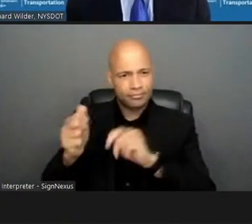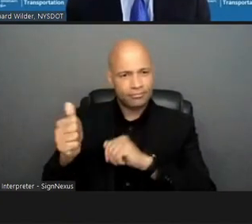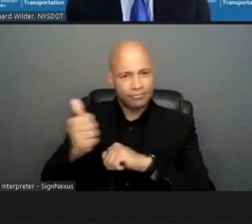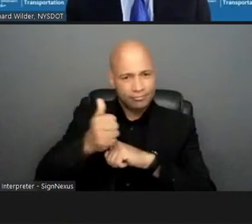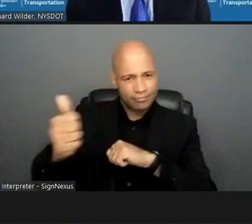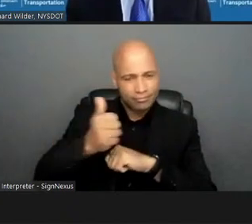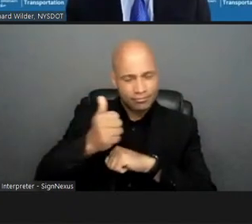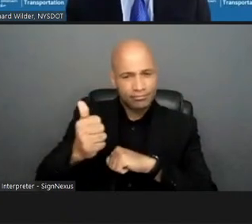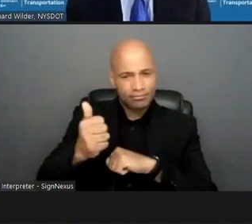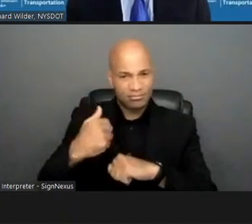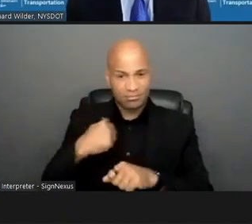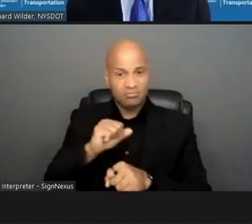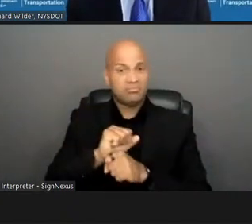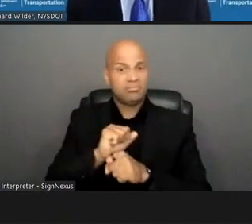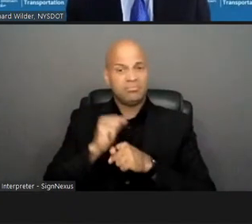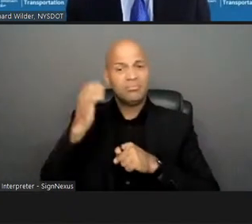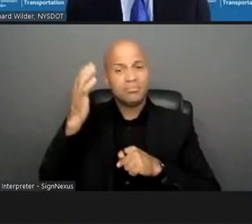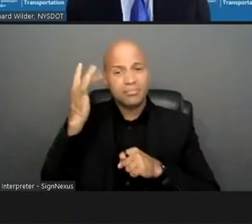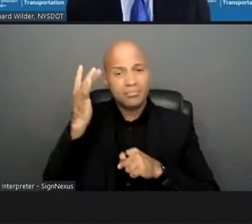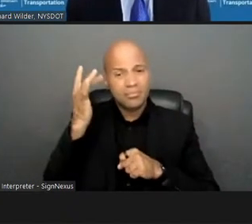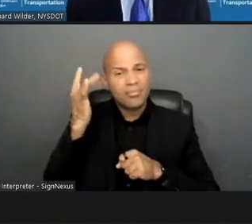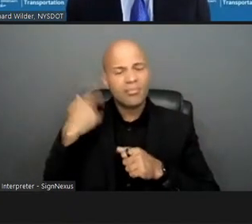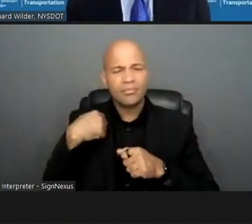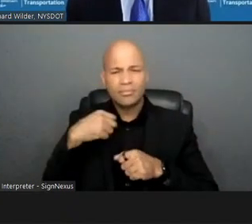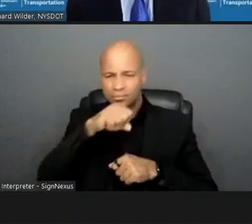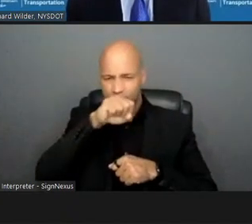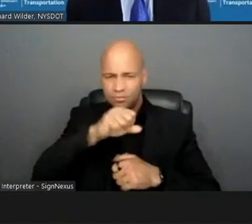porque sustained